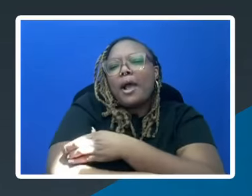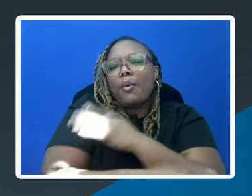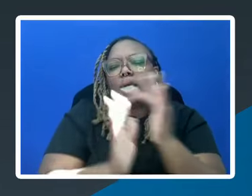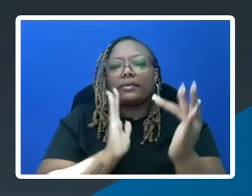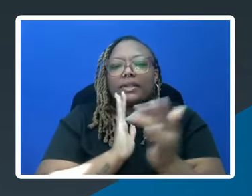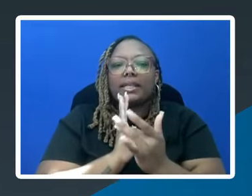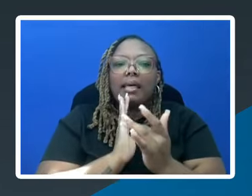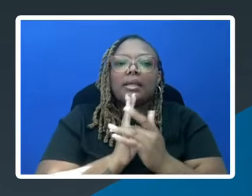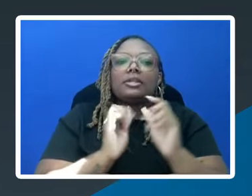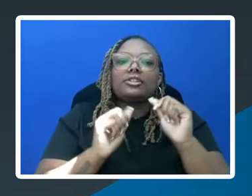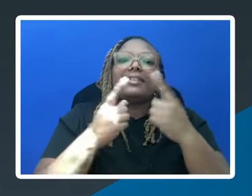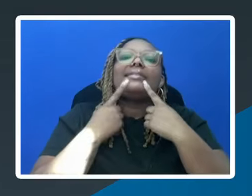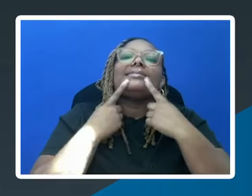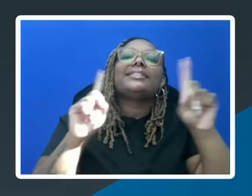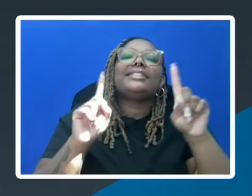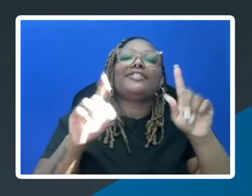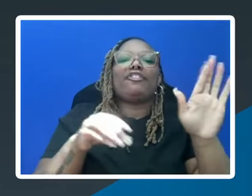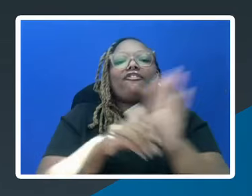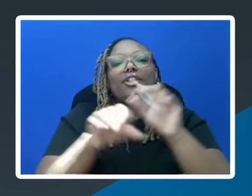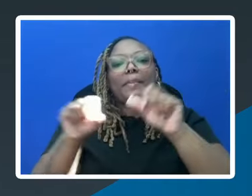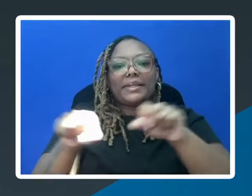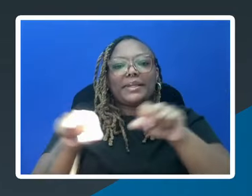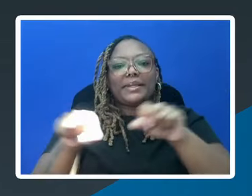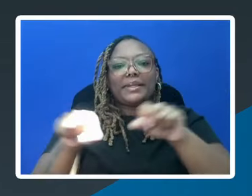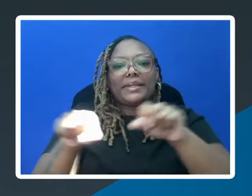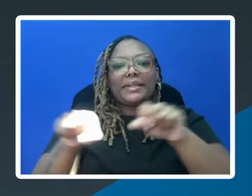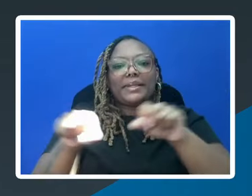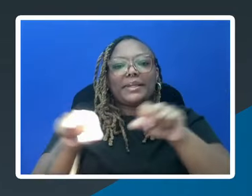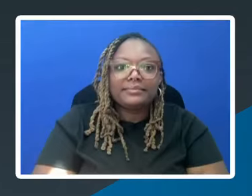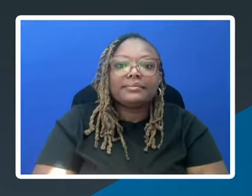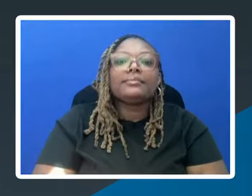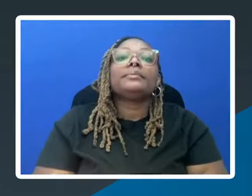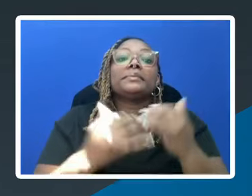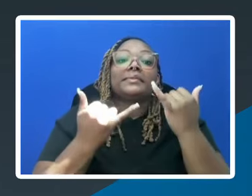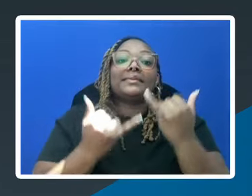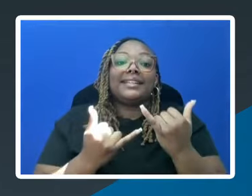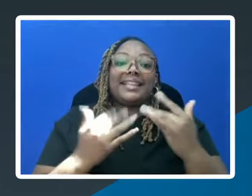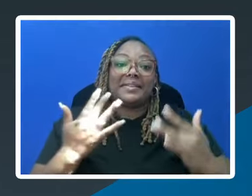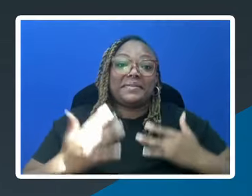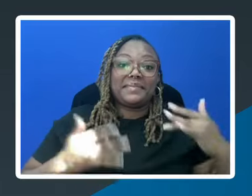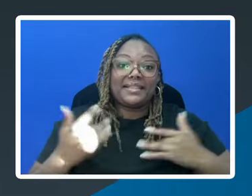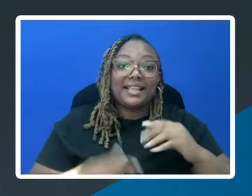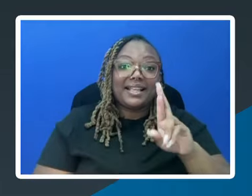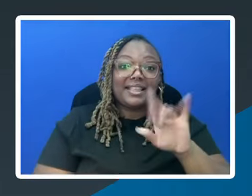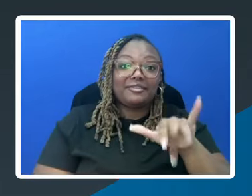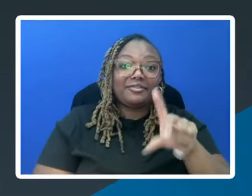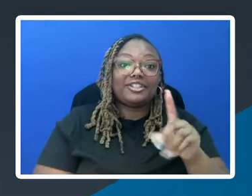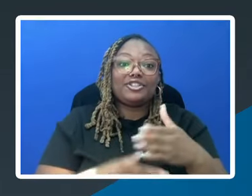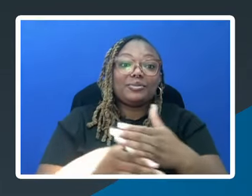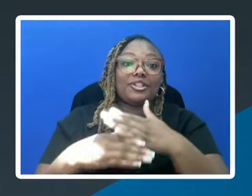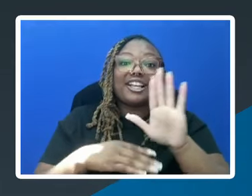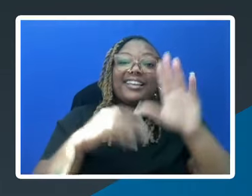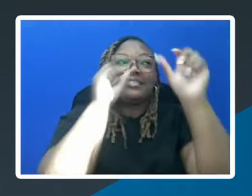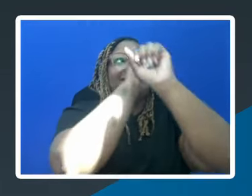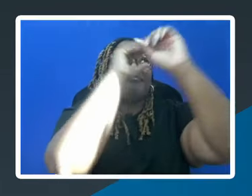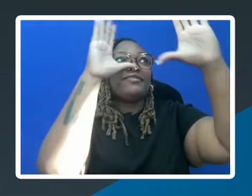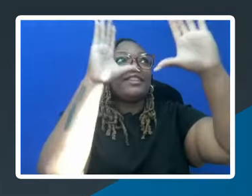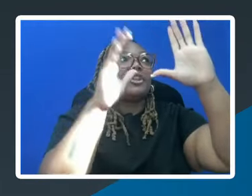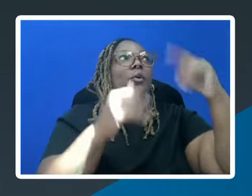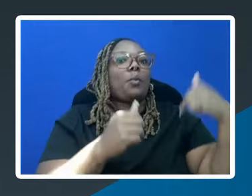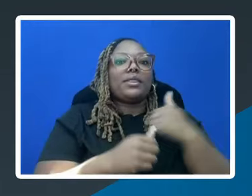their fullest potential. So today, I'm very excited that Richard's going to share his vision with us and help us all understand AI